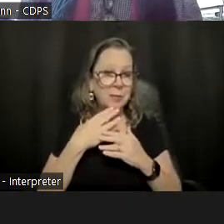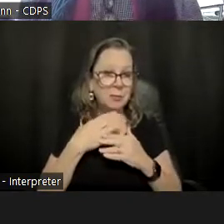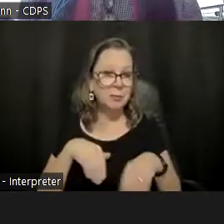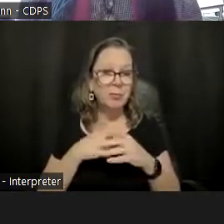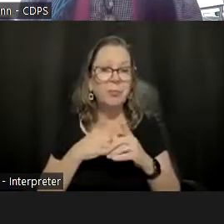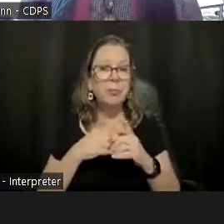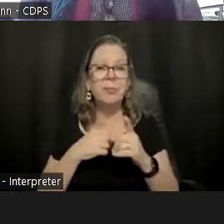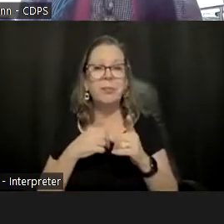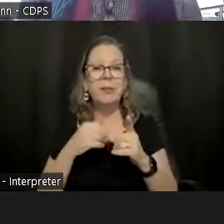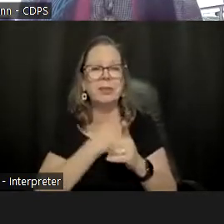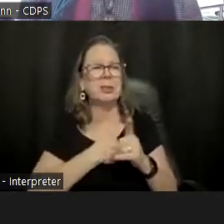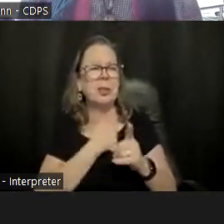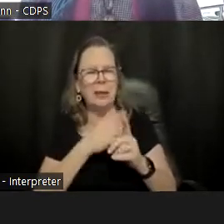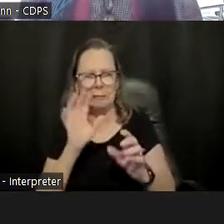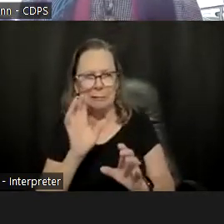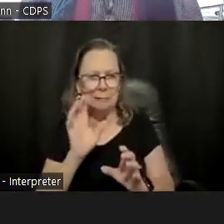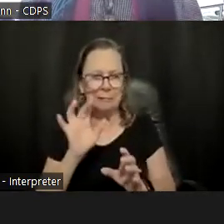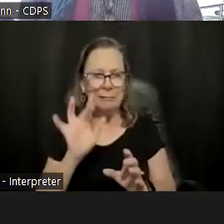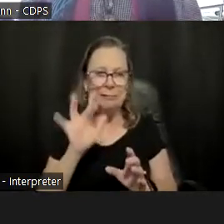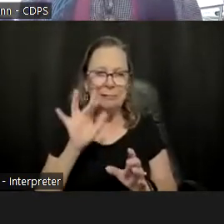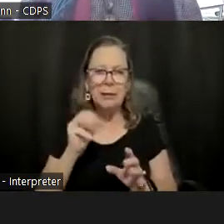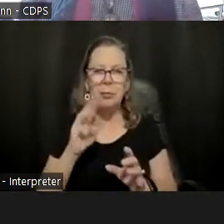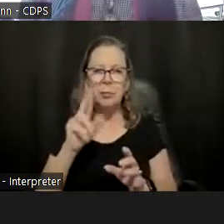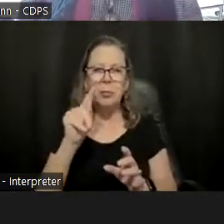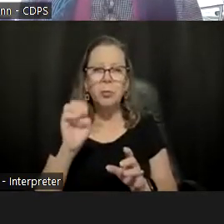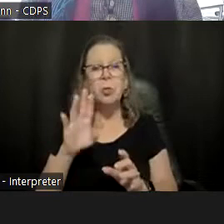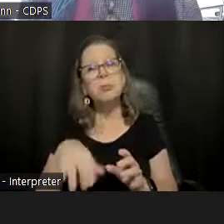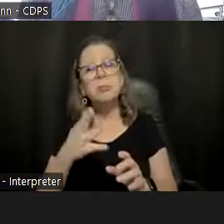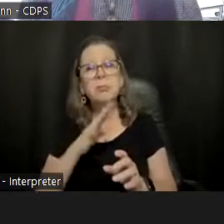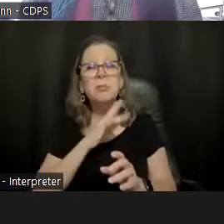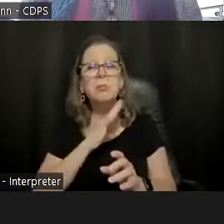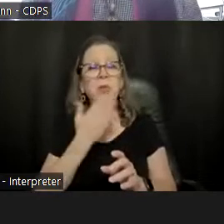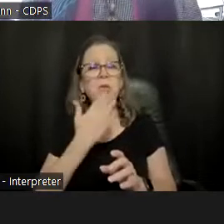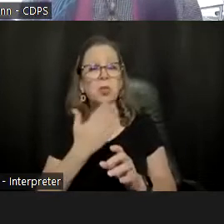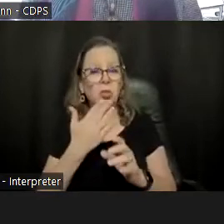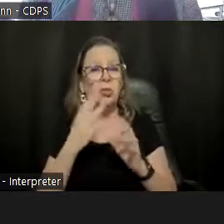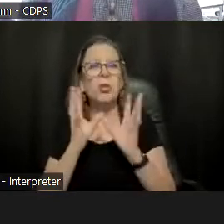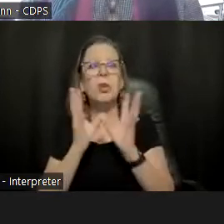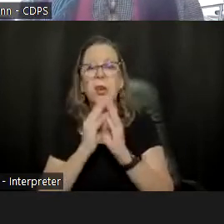Sorry, I was trying to find the mute button. That was a pretty good conference again.